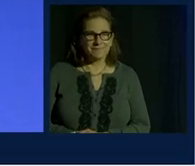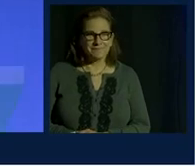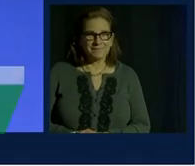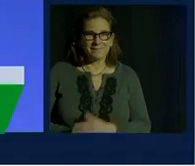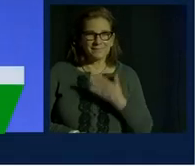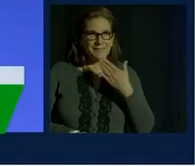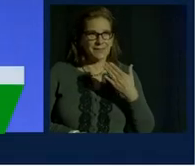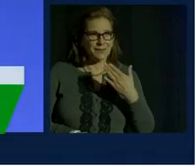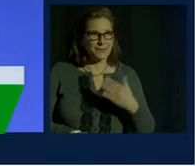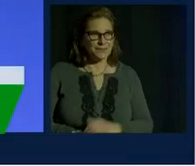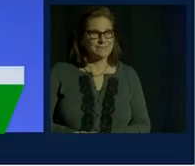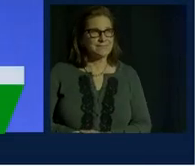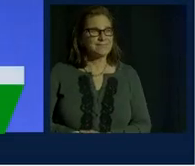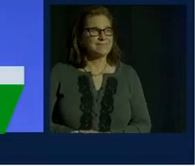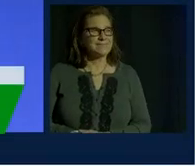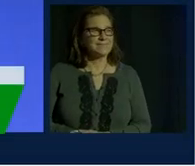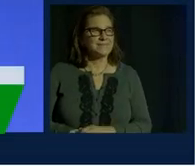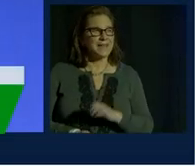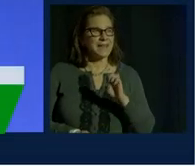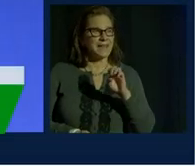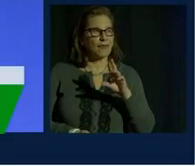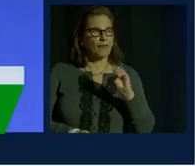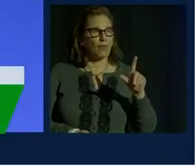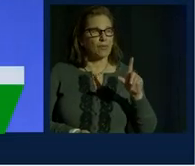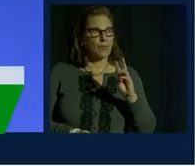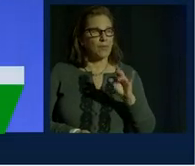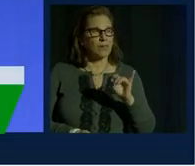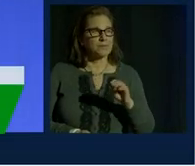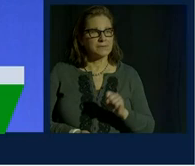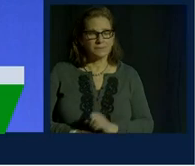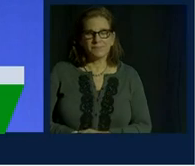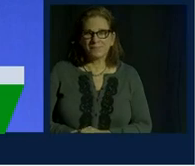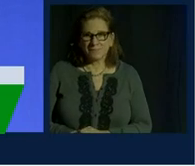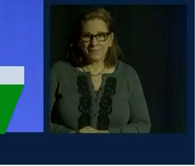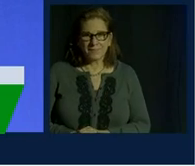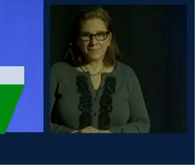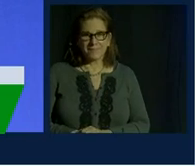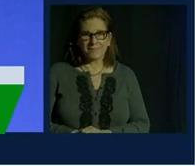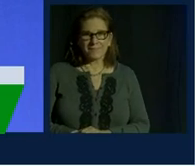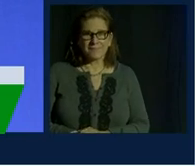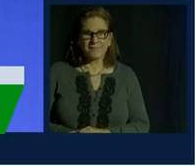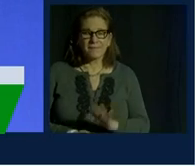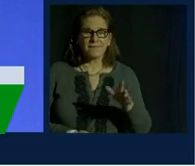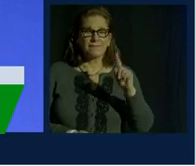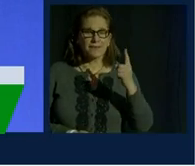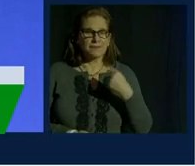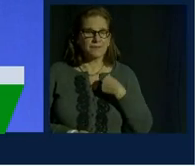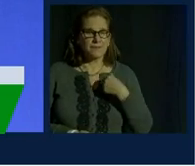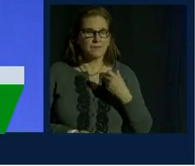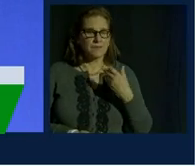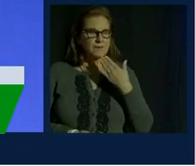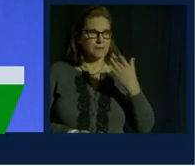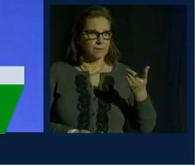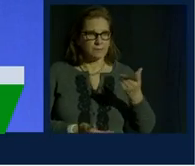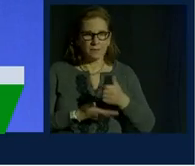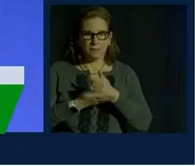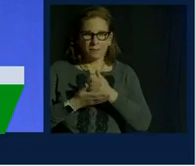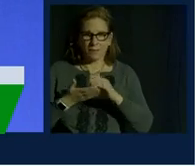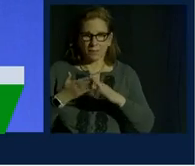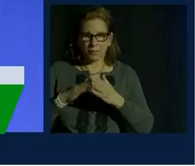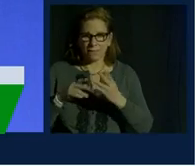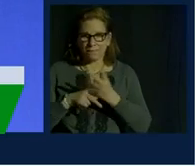First, I want to extend my sincere gratitude to everyone helping our communities navigate through these unprecedented